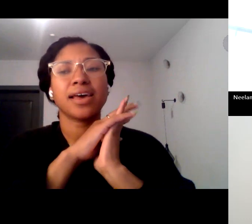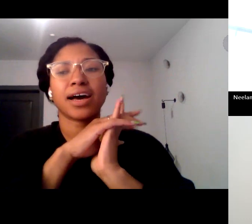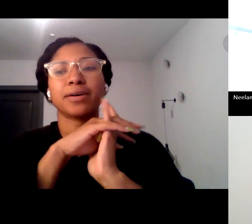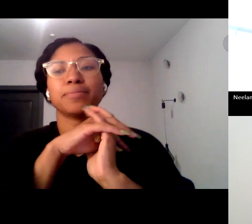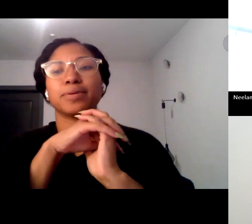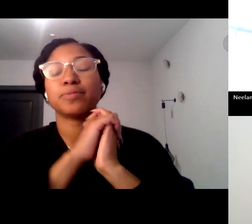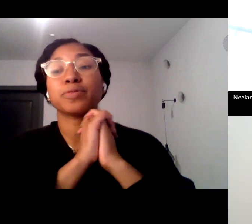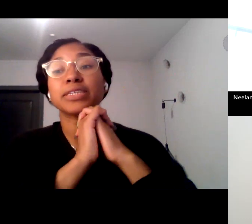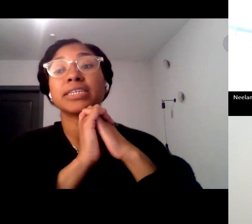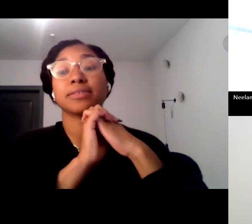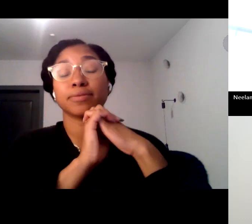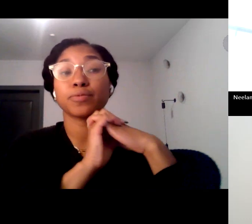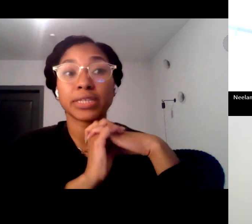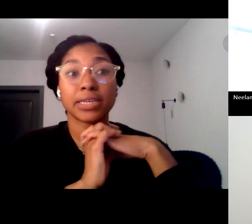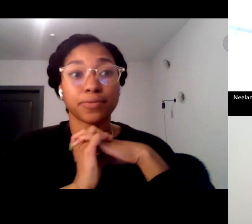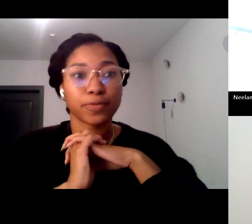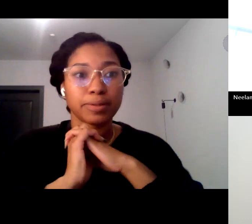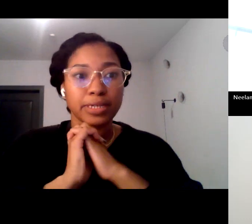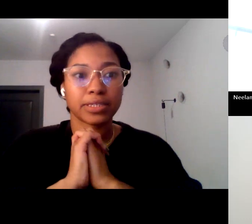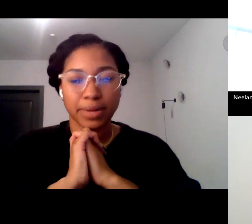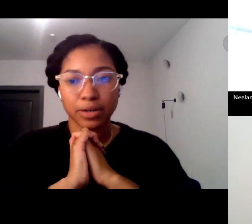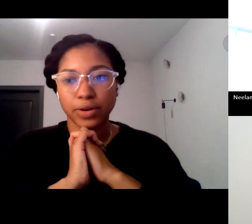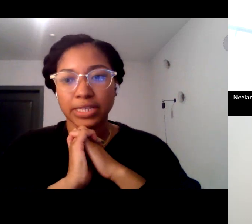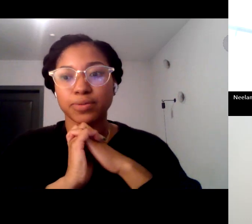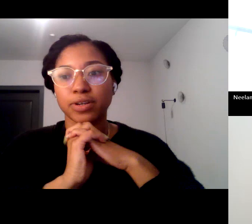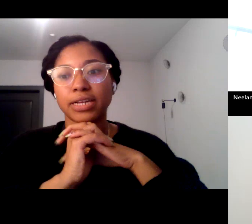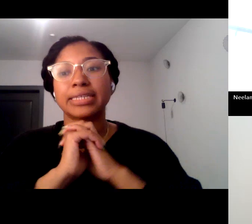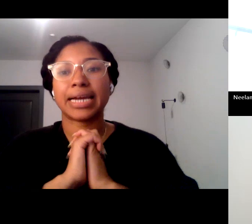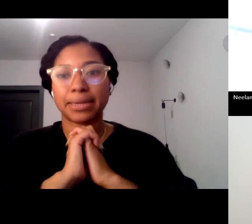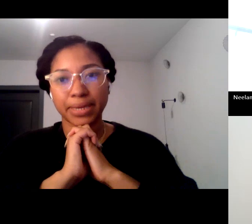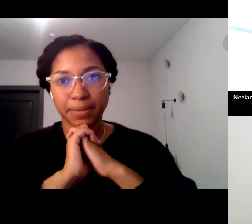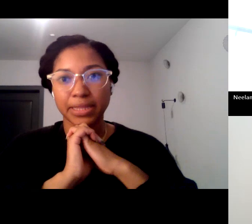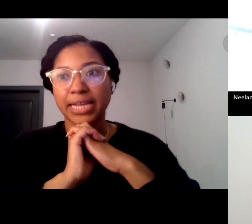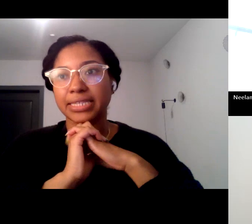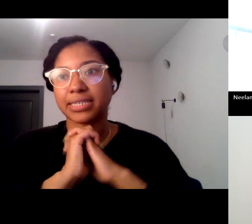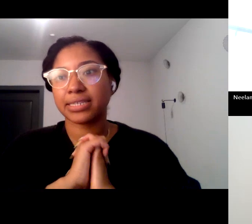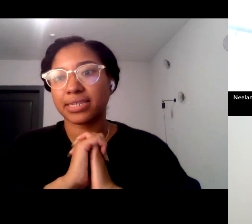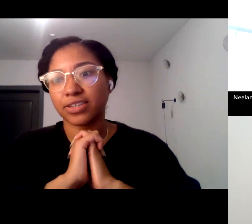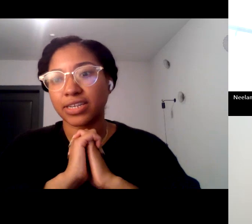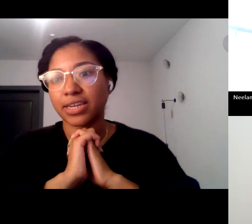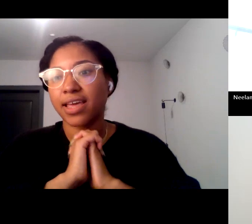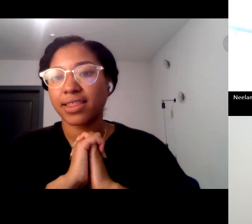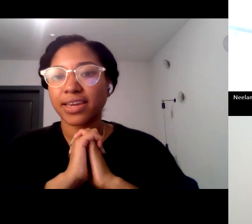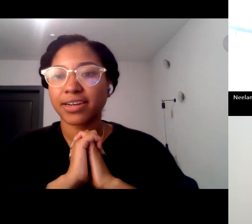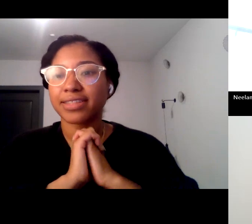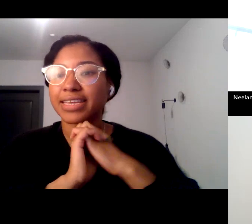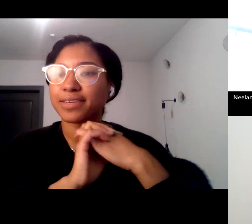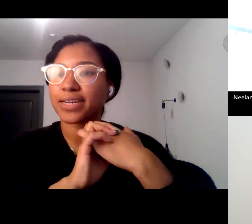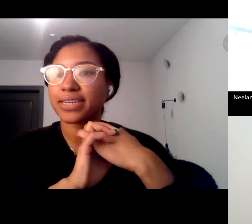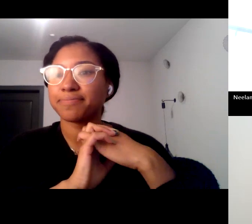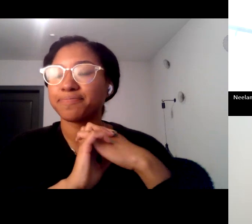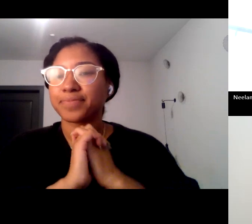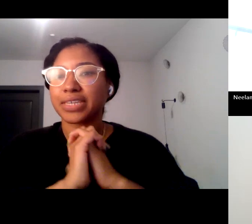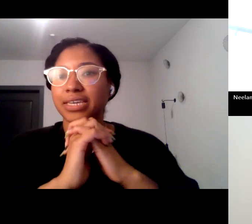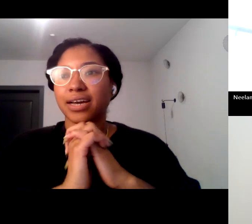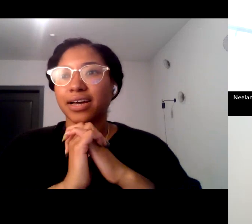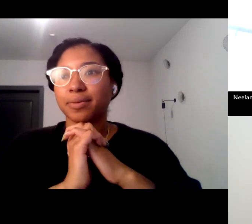policies. And really, really for fixed amount grants, we're talking timekeeping. That's the distinction there. Thank you,